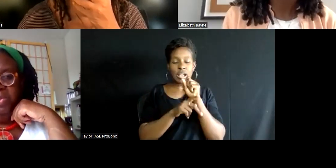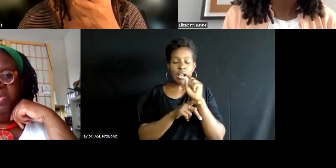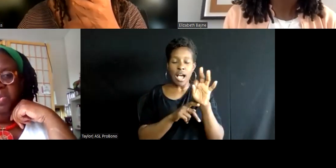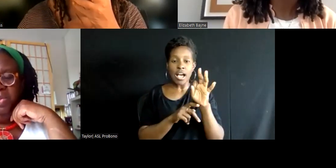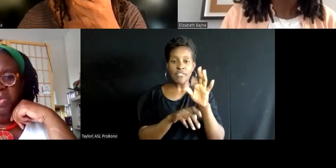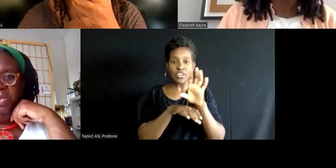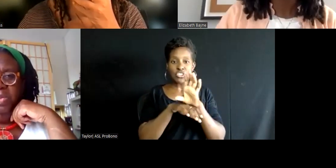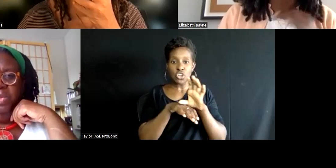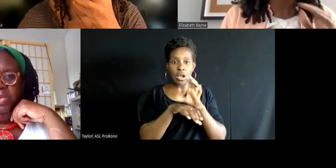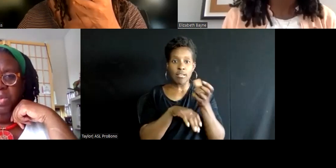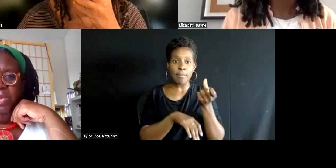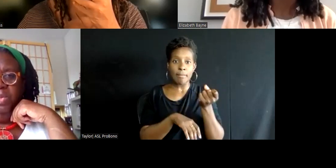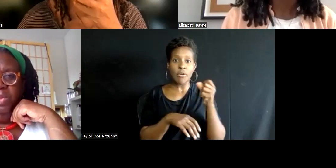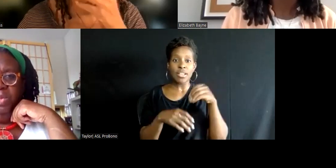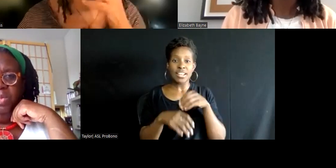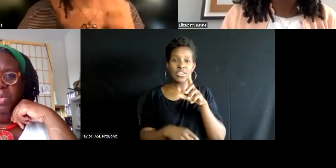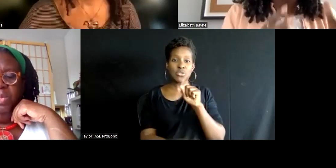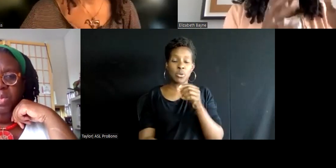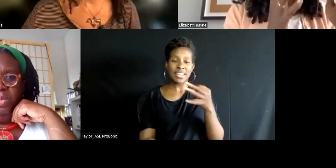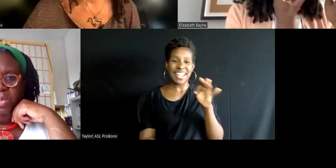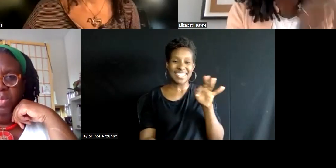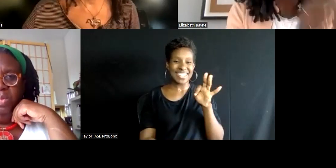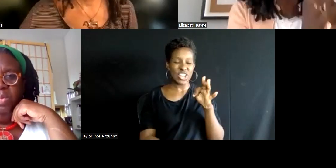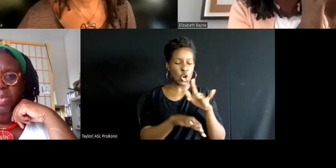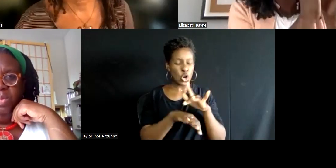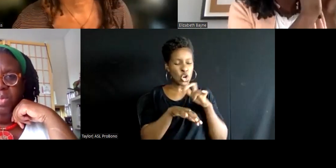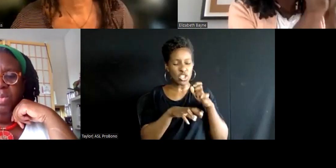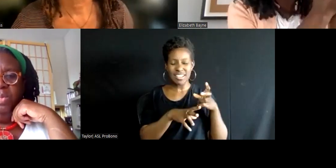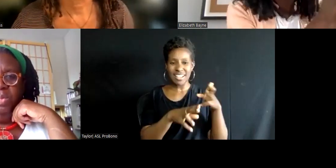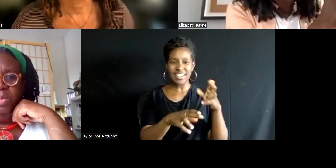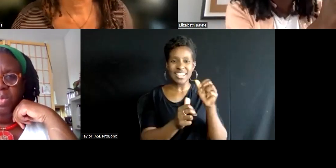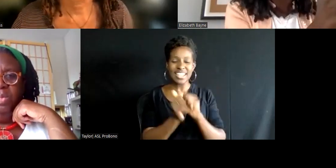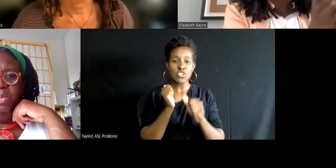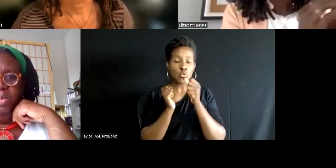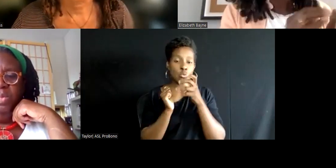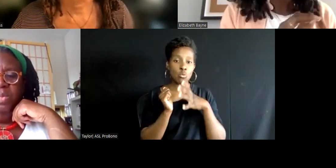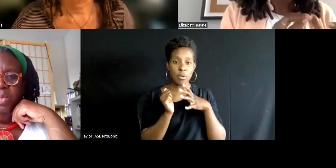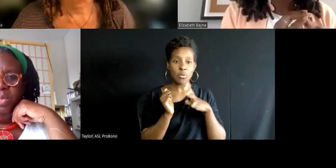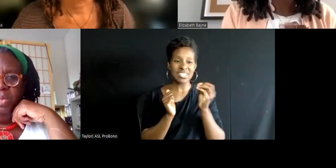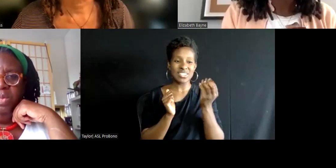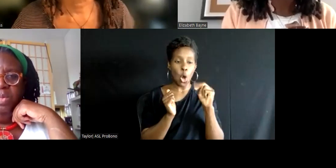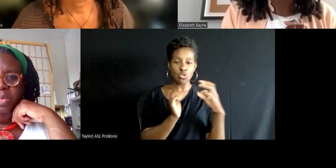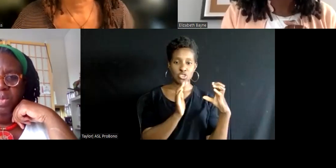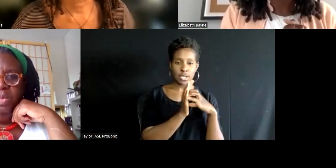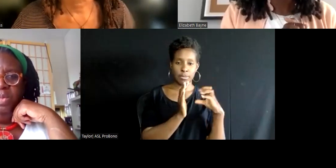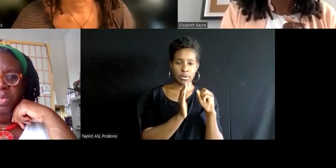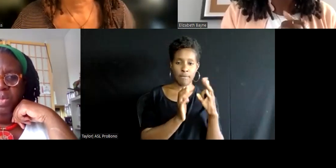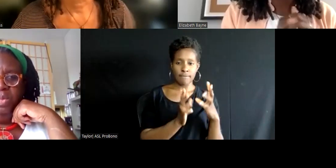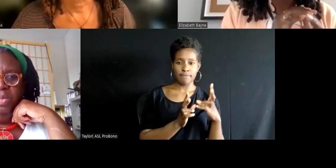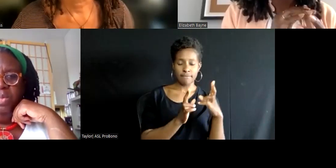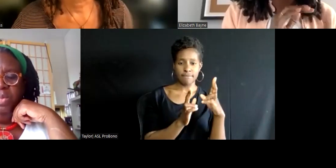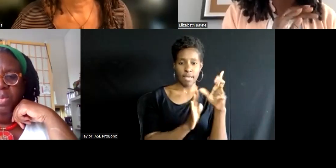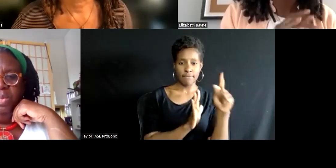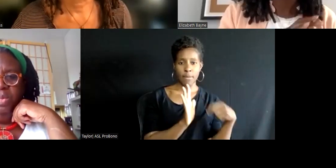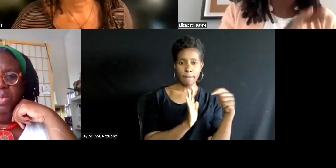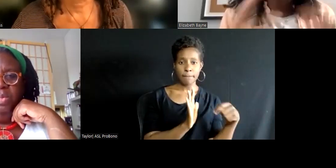in 2019. It was an early rough cut where each woman's story was its own chapter. And we